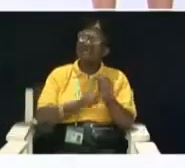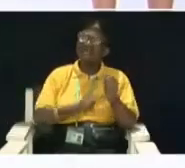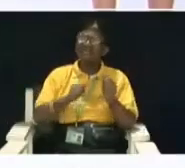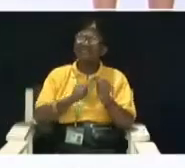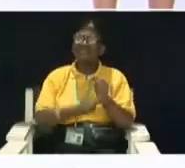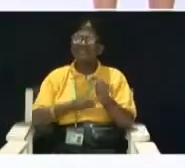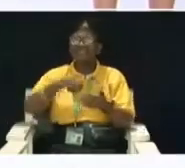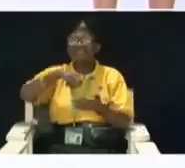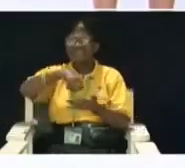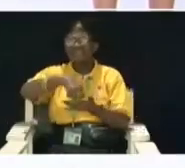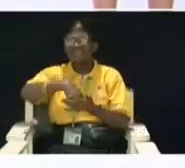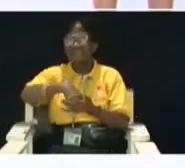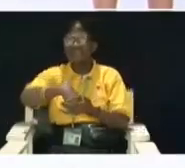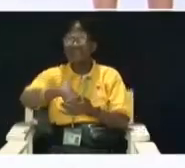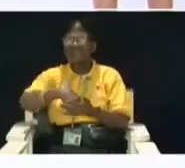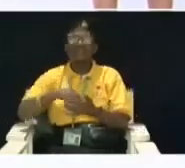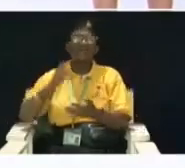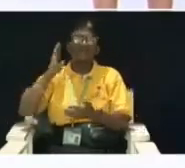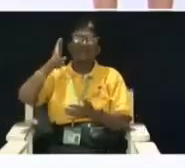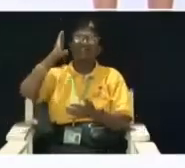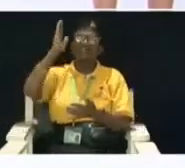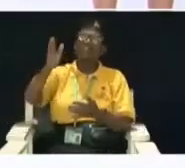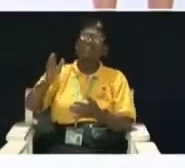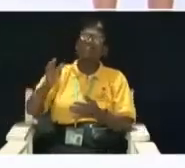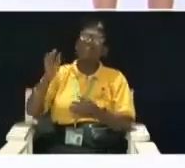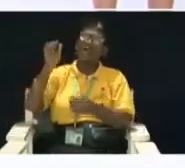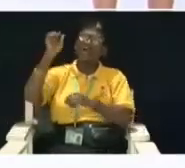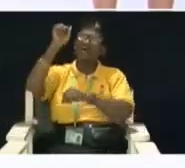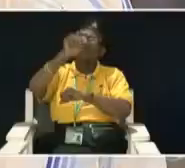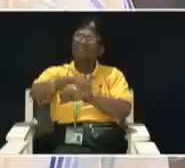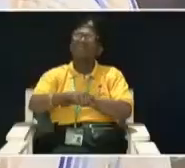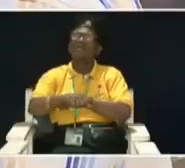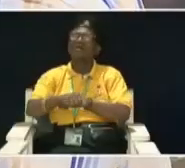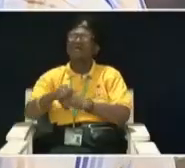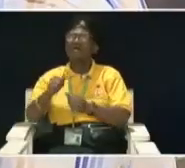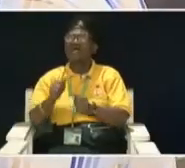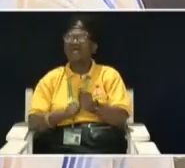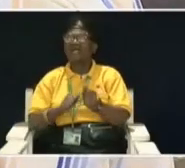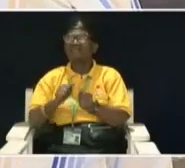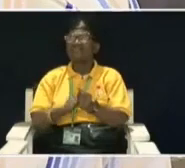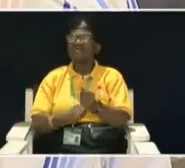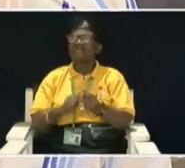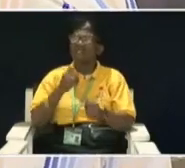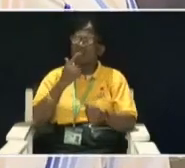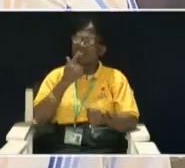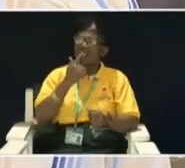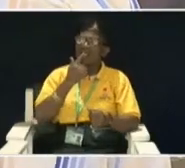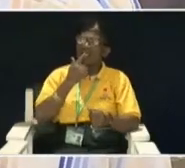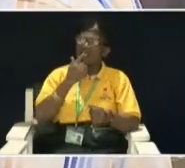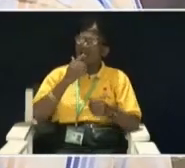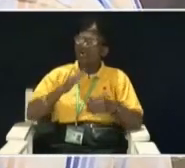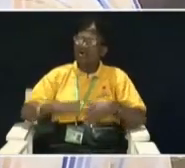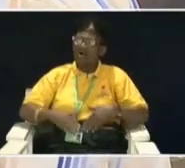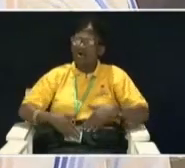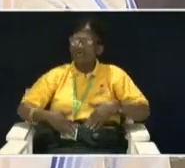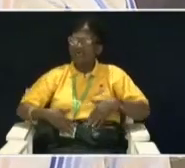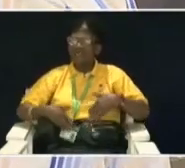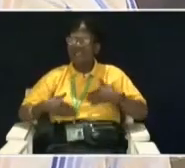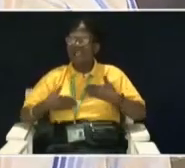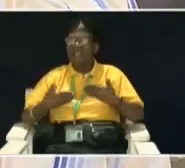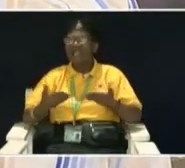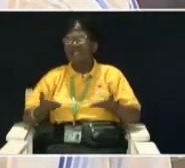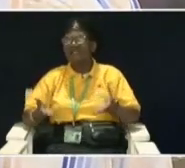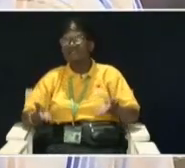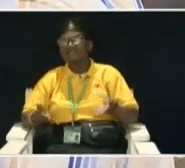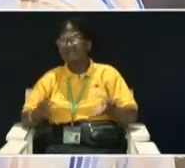every knee must bow, every tongue